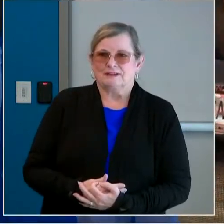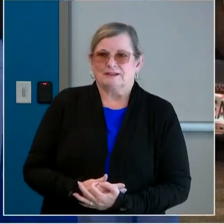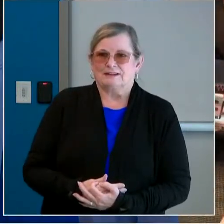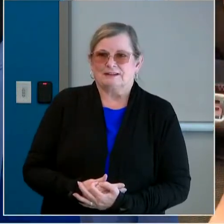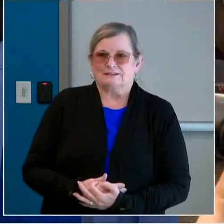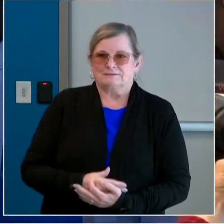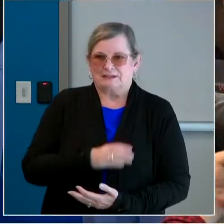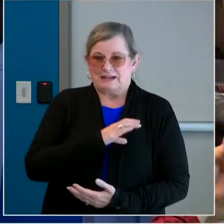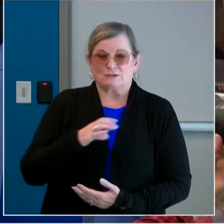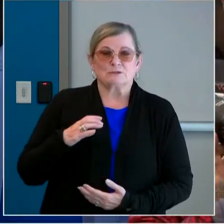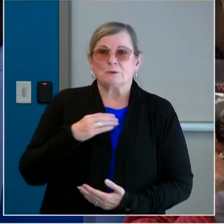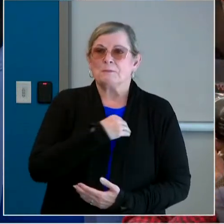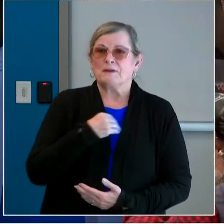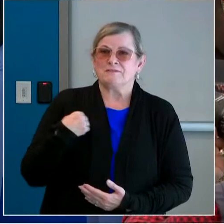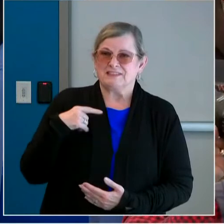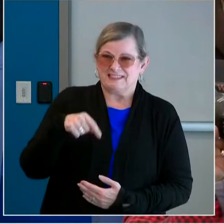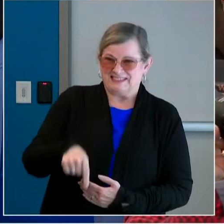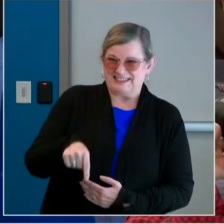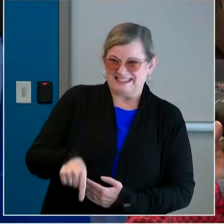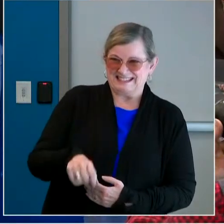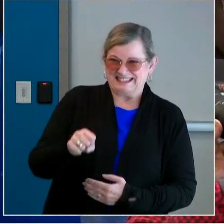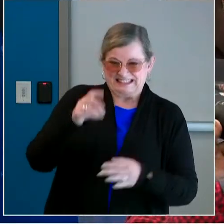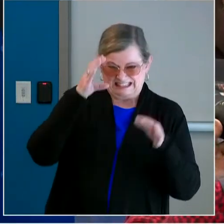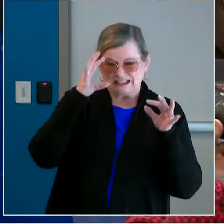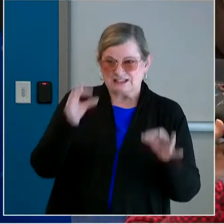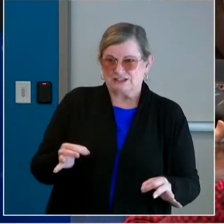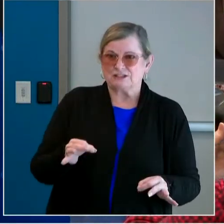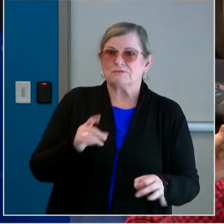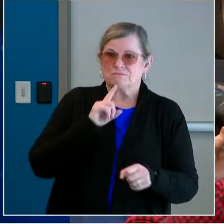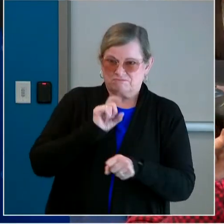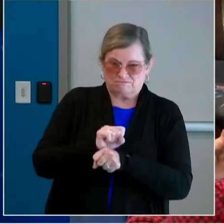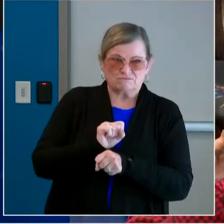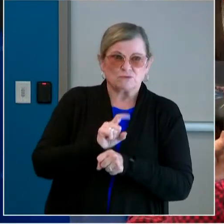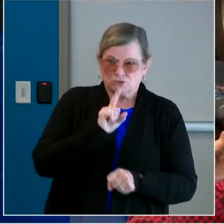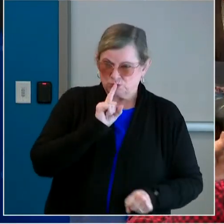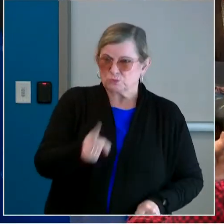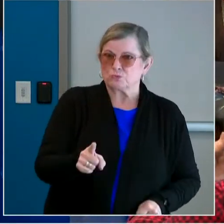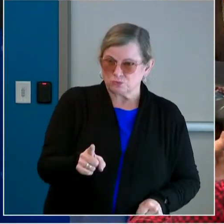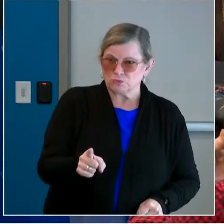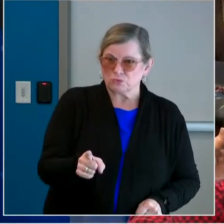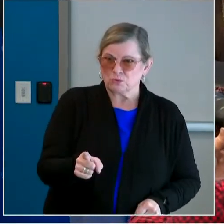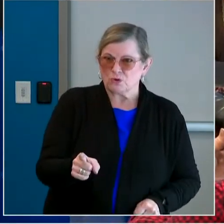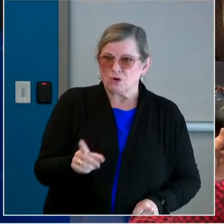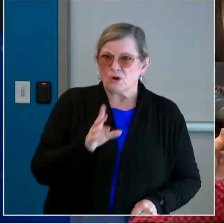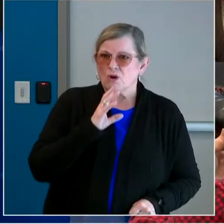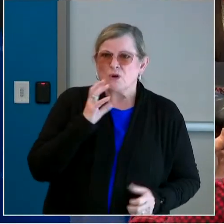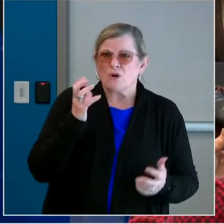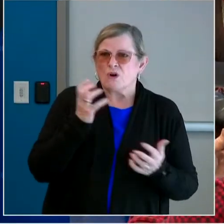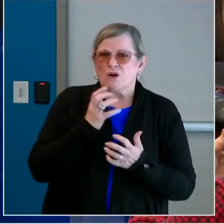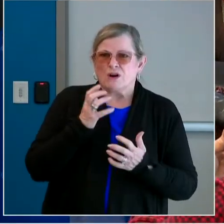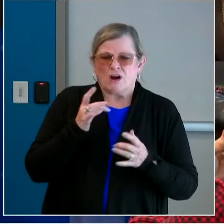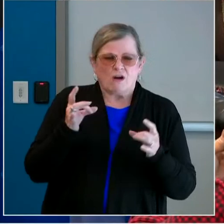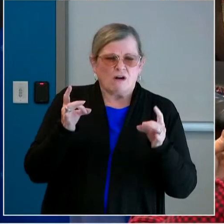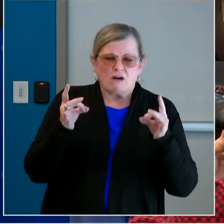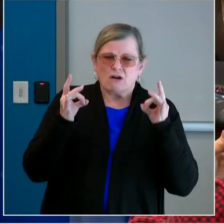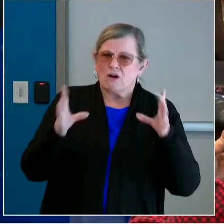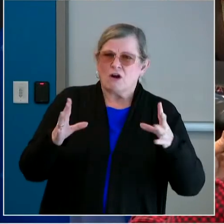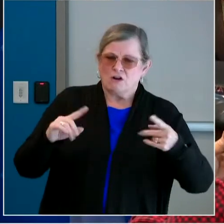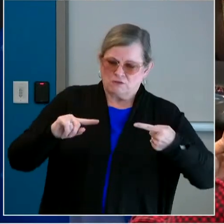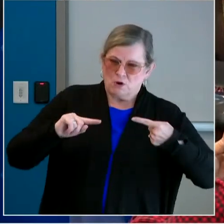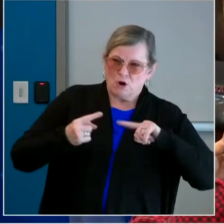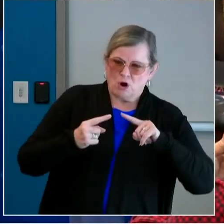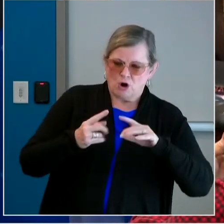is the decision, it is a harmful, cruel one that is not just going to impact women, but families across the